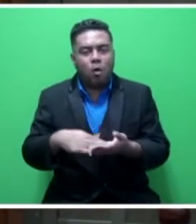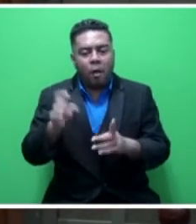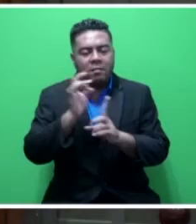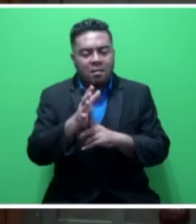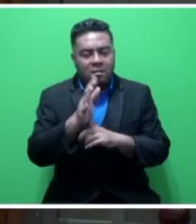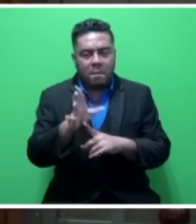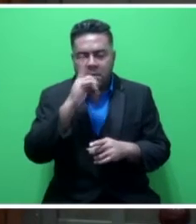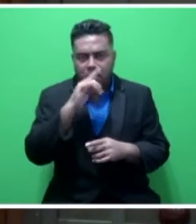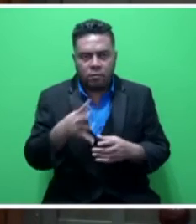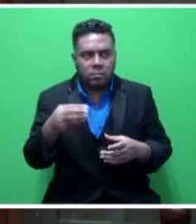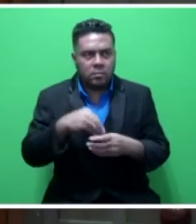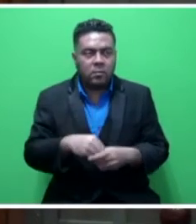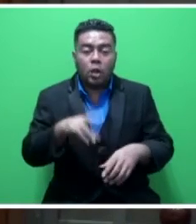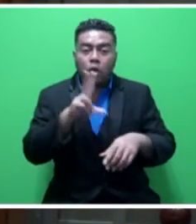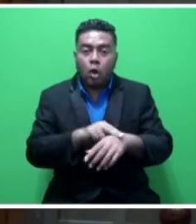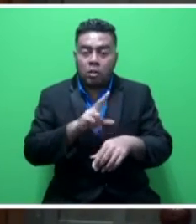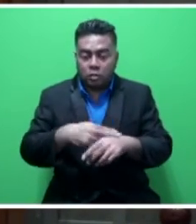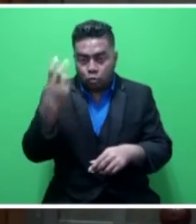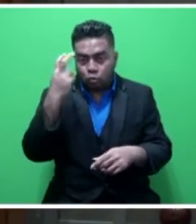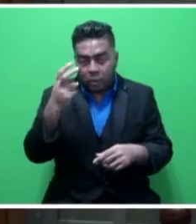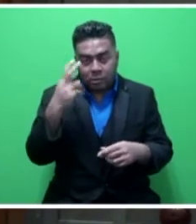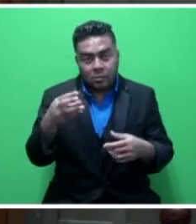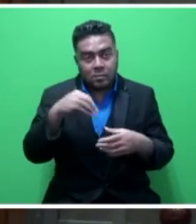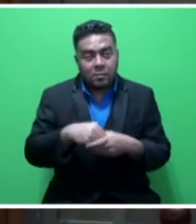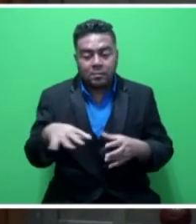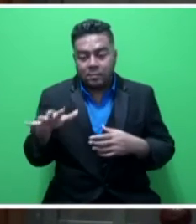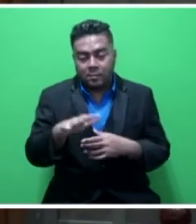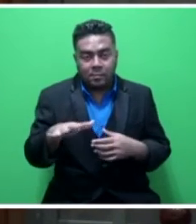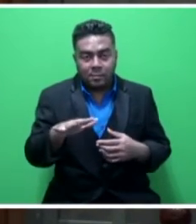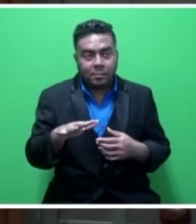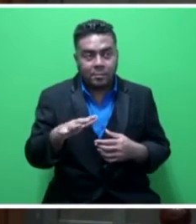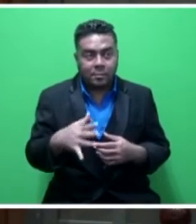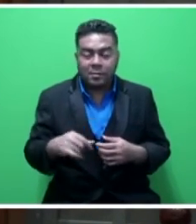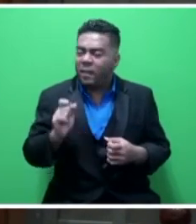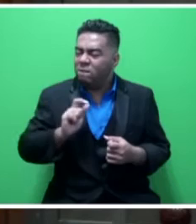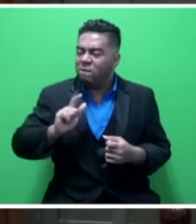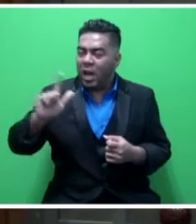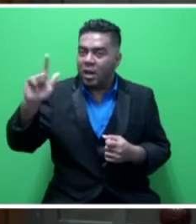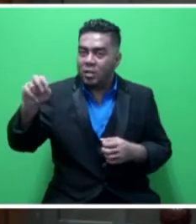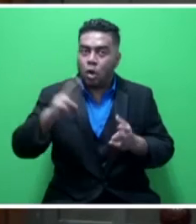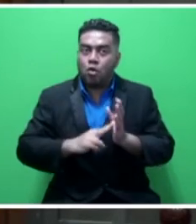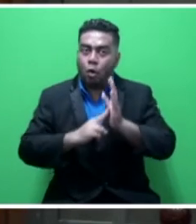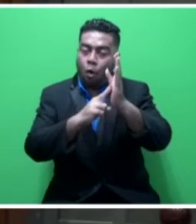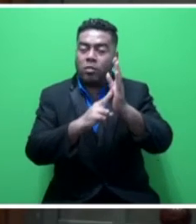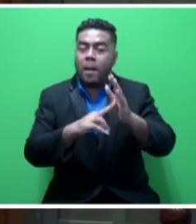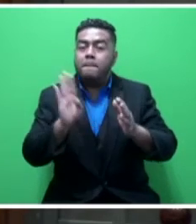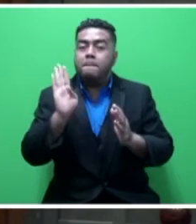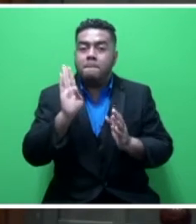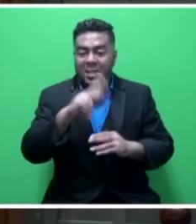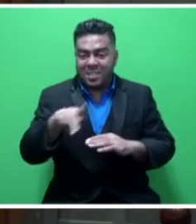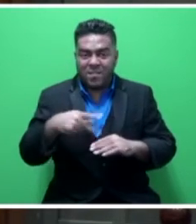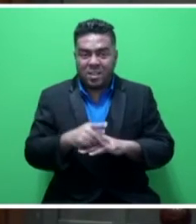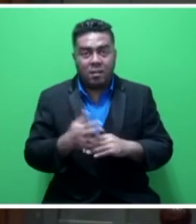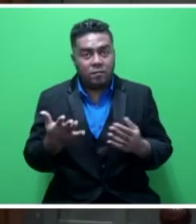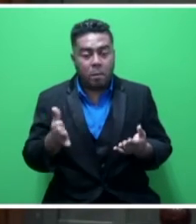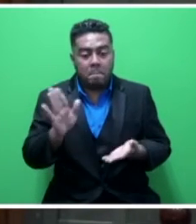region, doctors to train in this particular area, coming from as far as the Northern Pacific, up in the Northern Marianas,